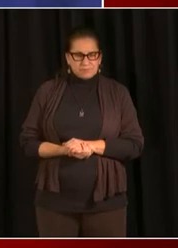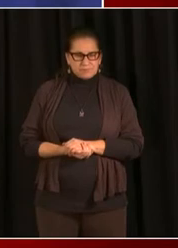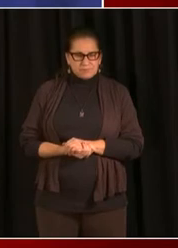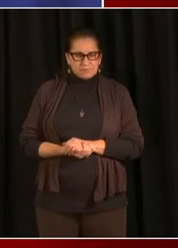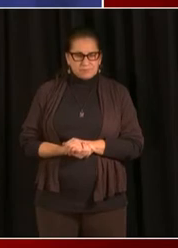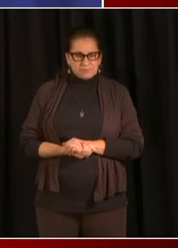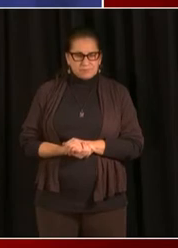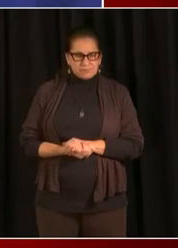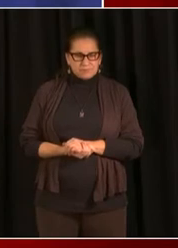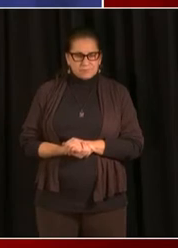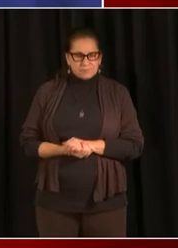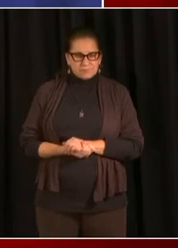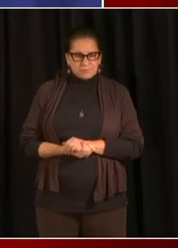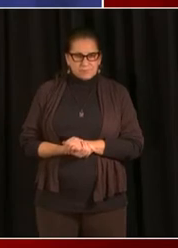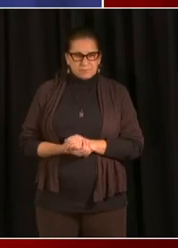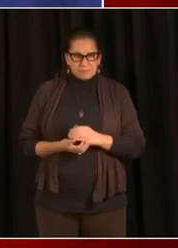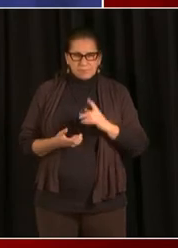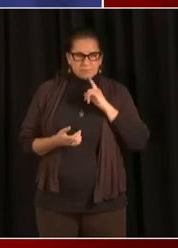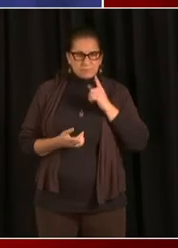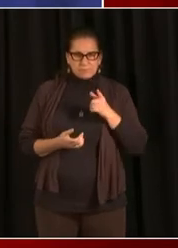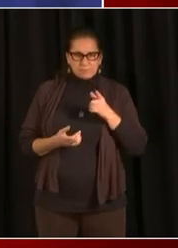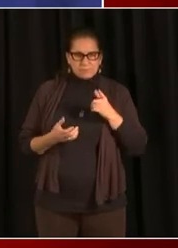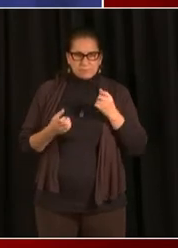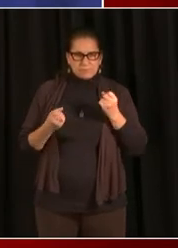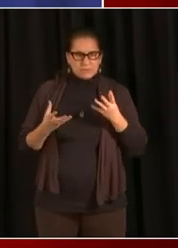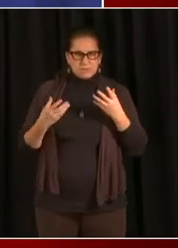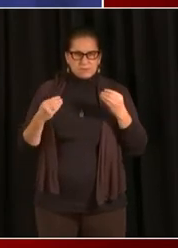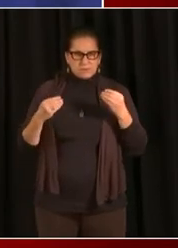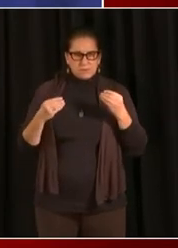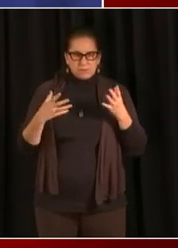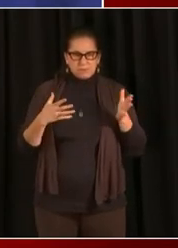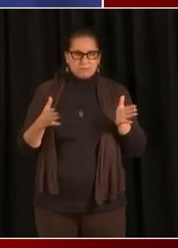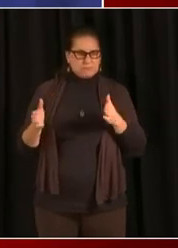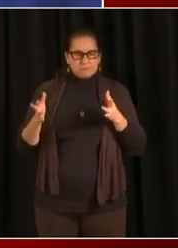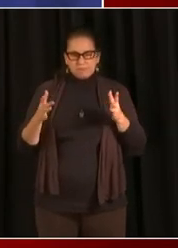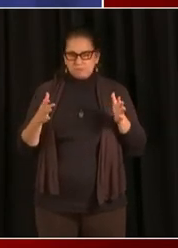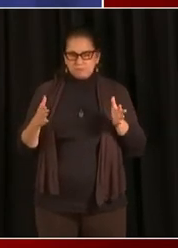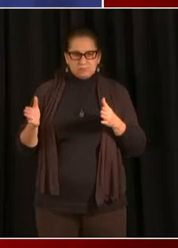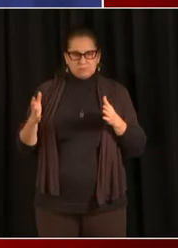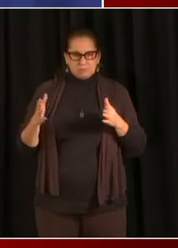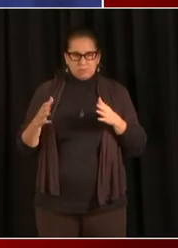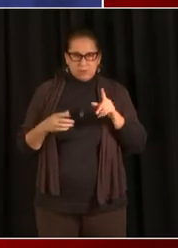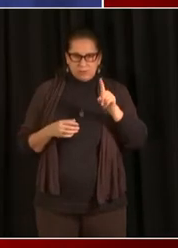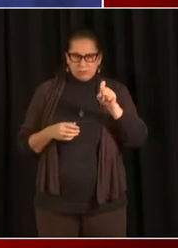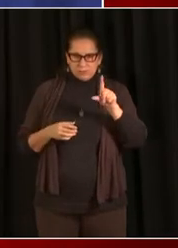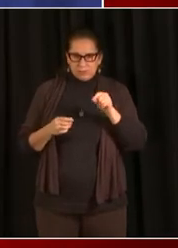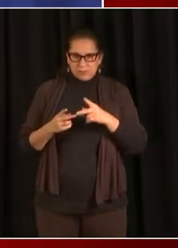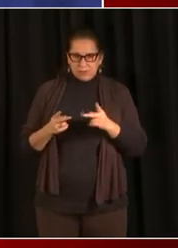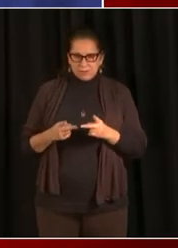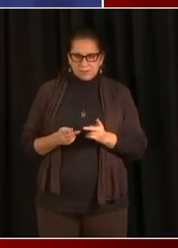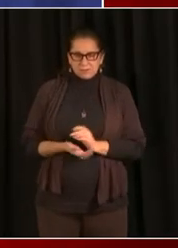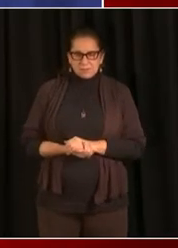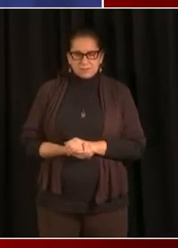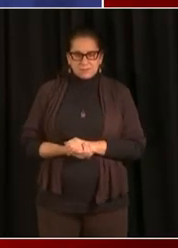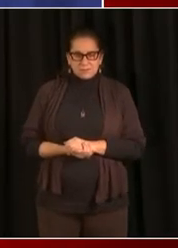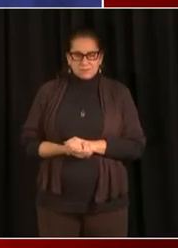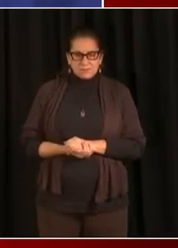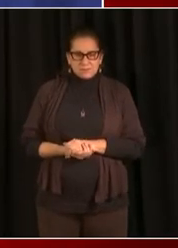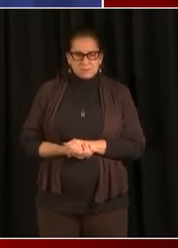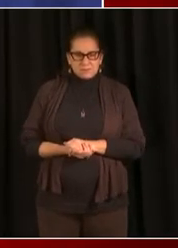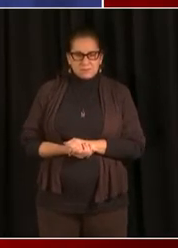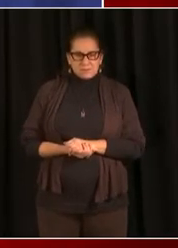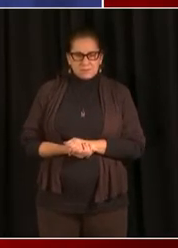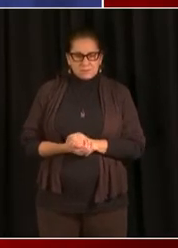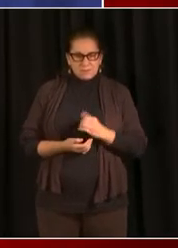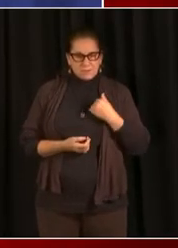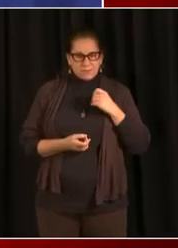across 120 places in 9 major markets, it gives us the ability to really kind of see how consumers are reacting. And what we have to do is be able to react